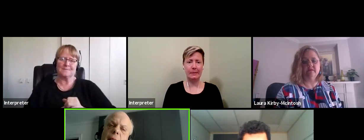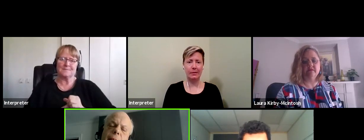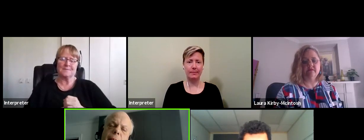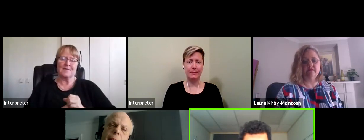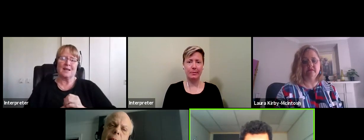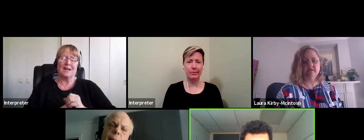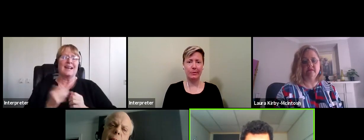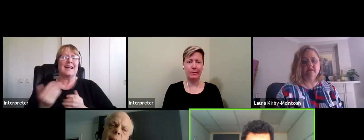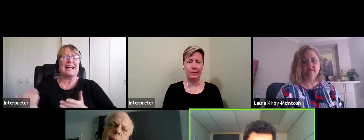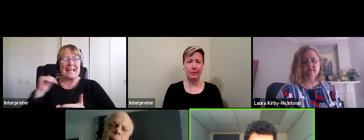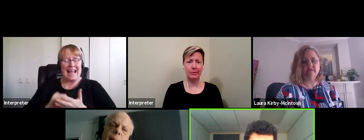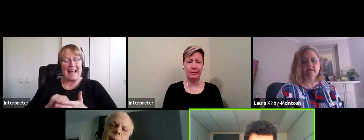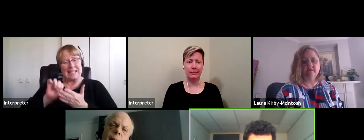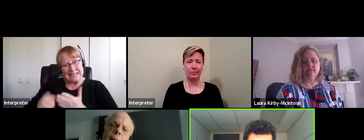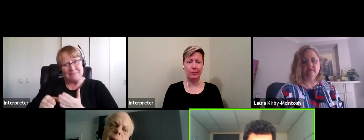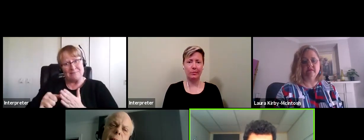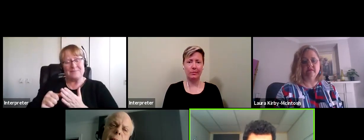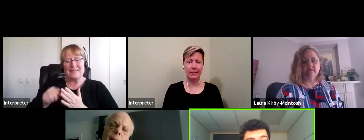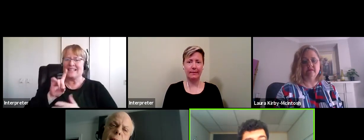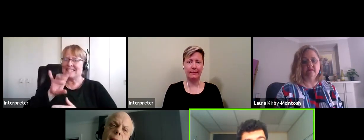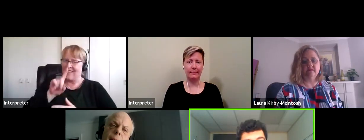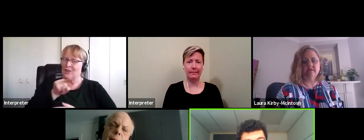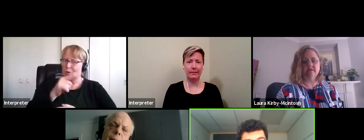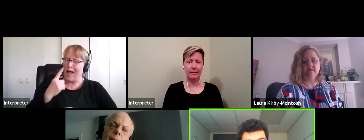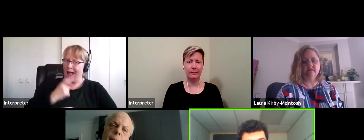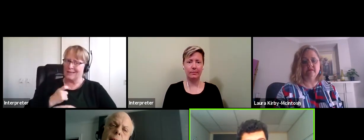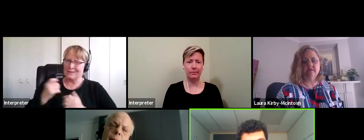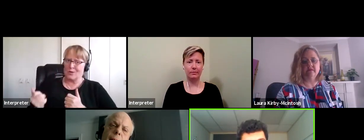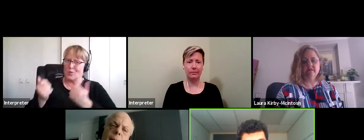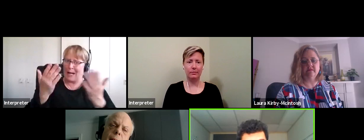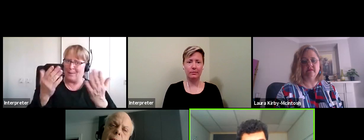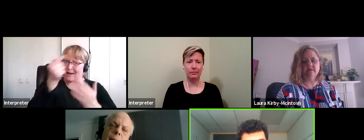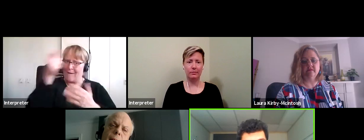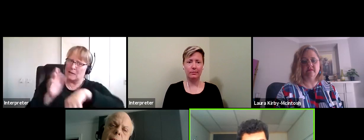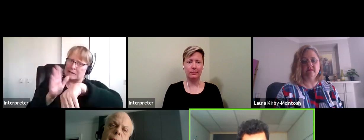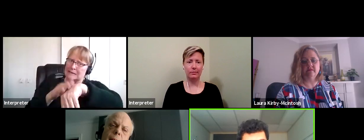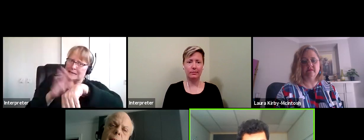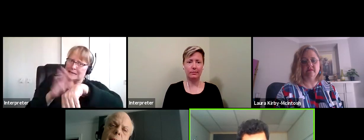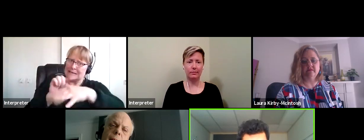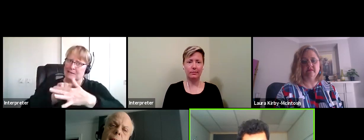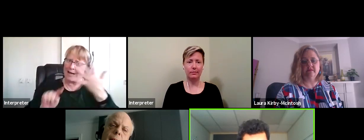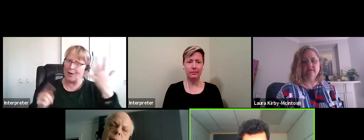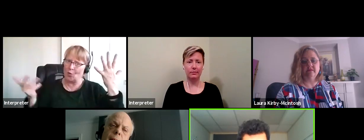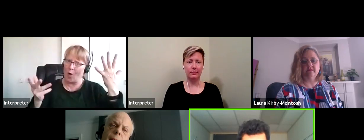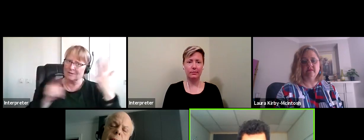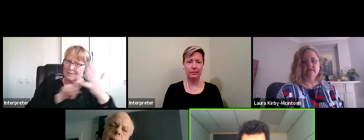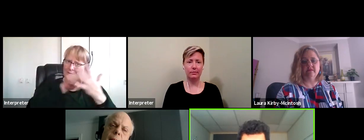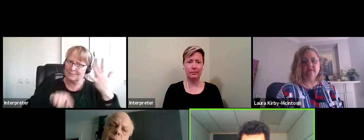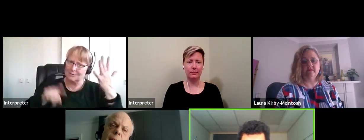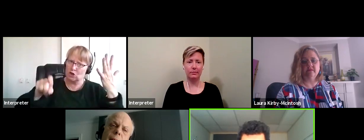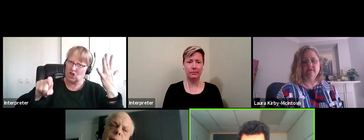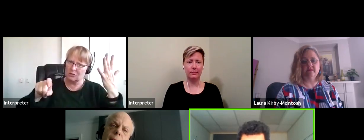keg situation though, and I know, David, you're going to ask me about recommendations to government on things that can and should be done right